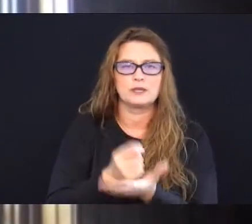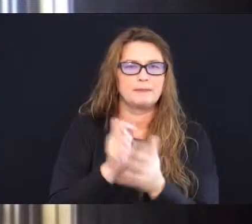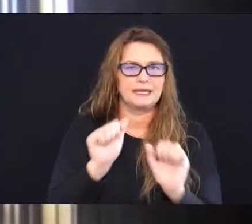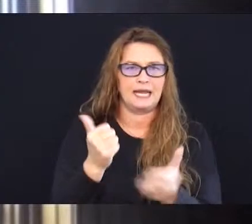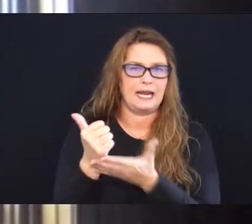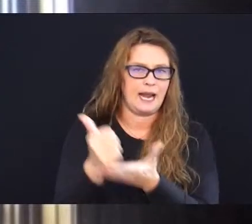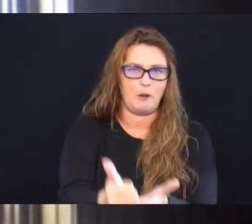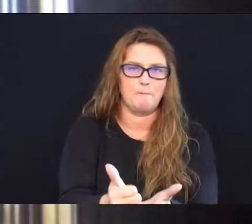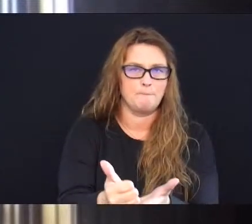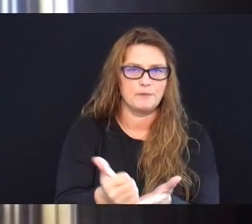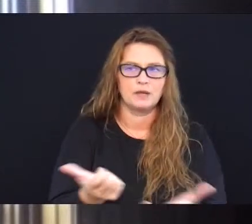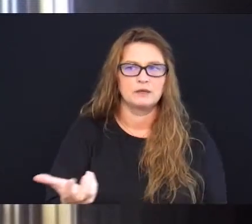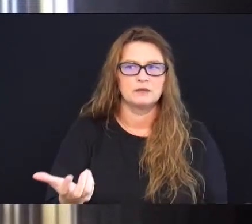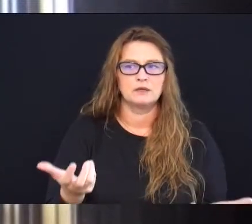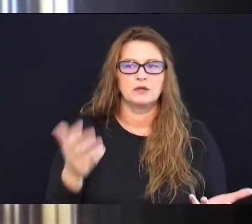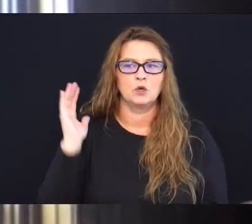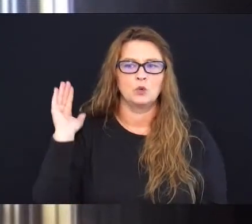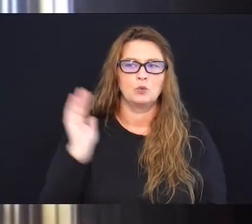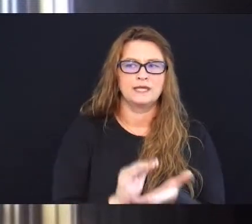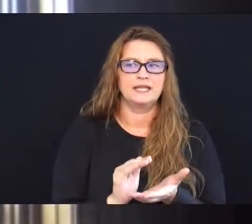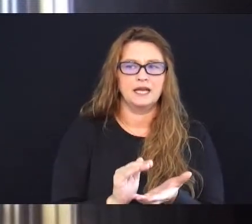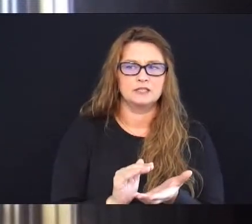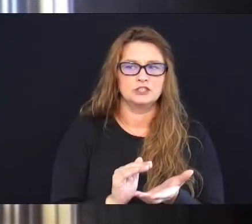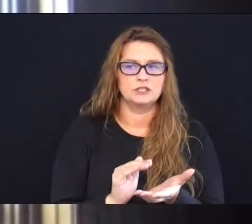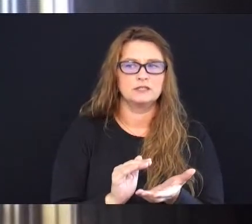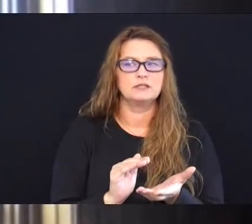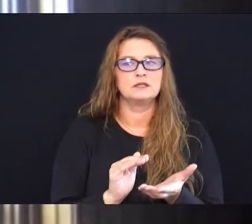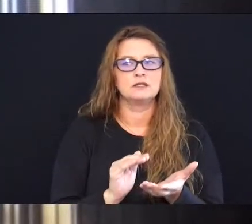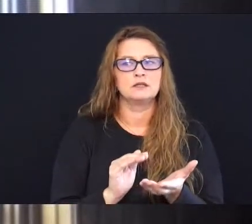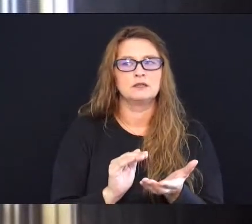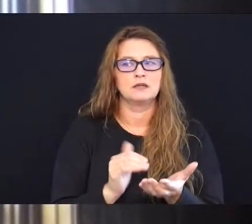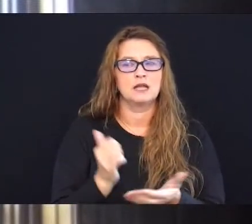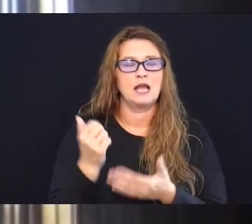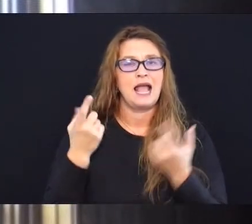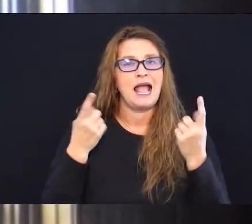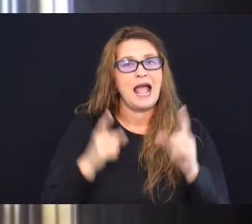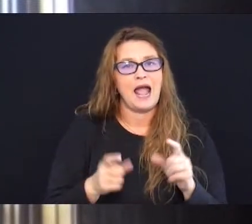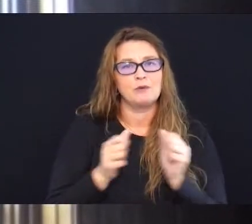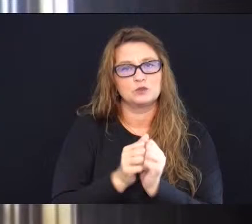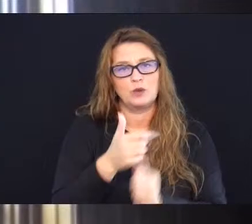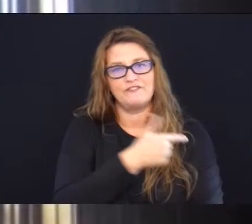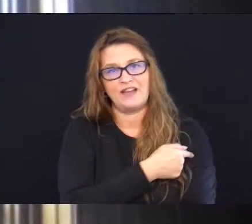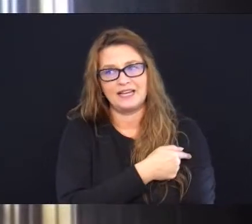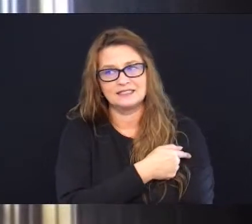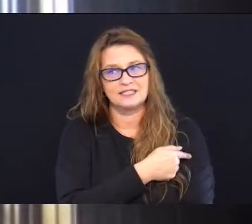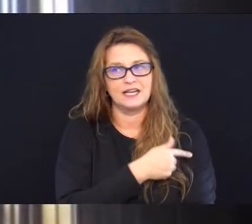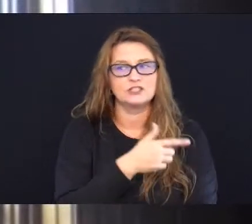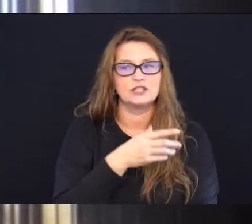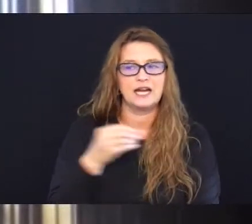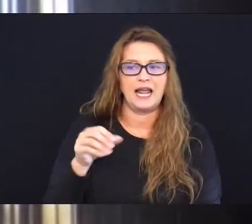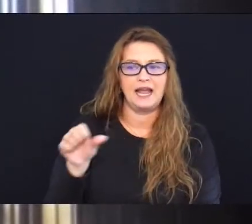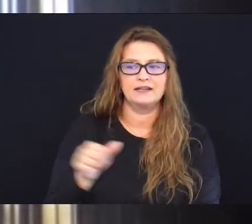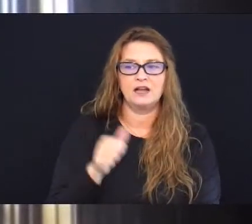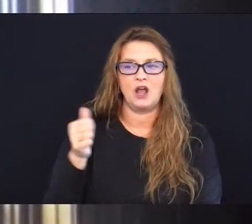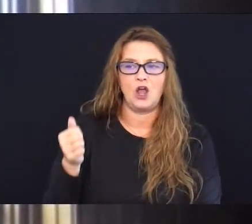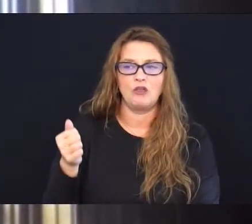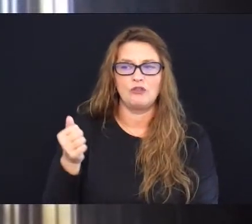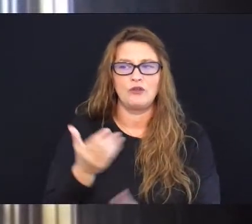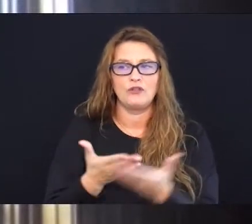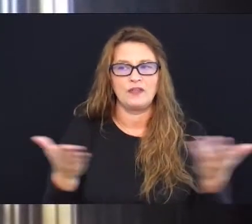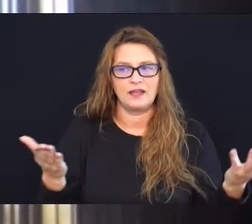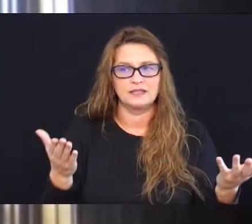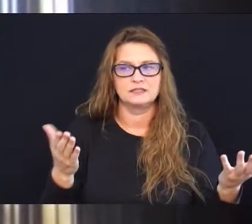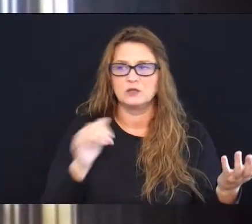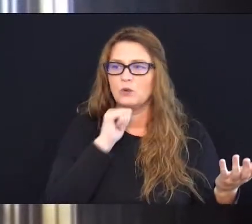said, reduction in the risk of long COVID happens with vaccination, but otherwise, we don't